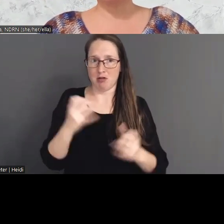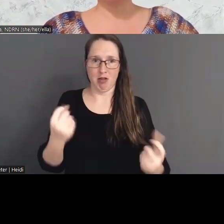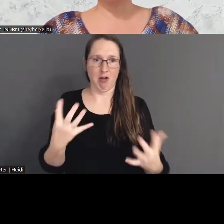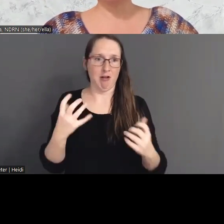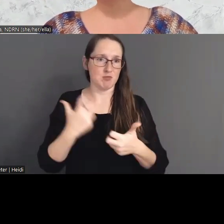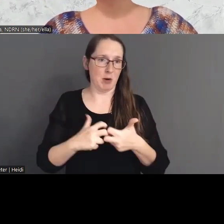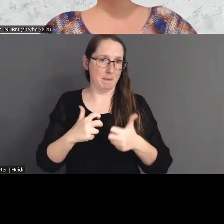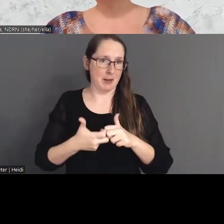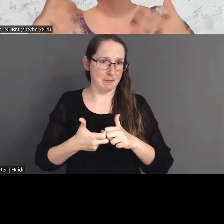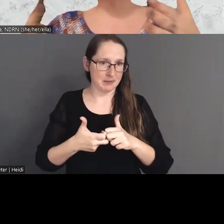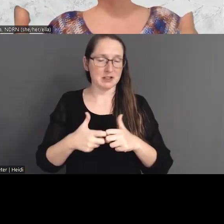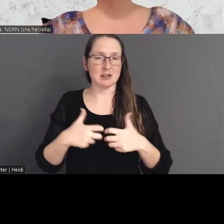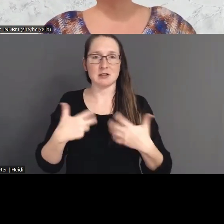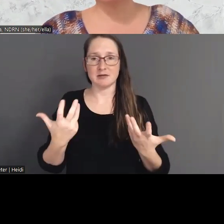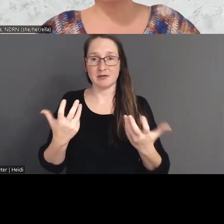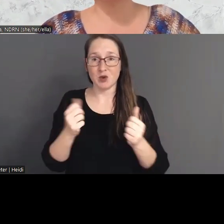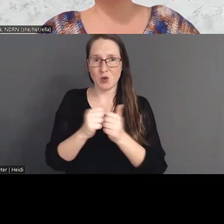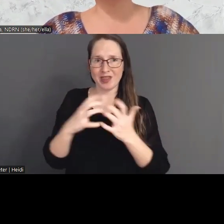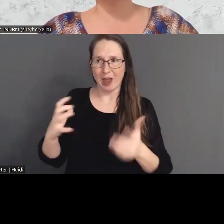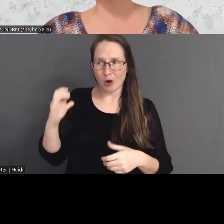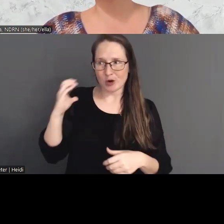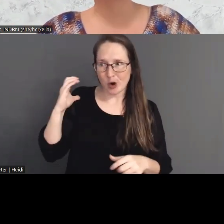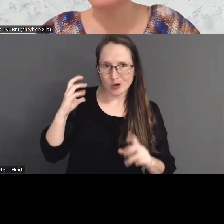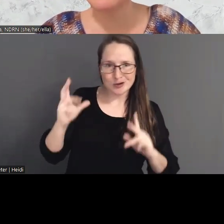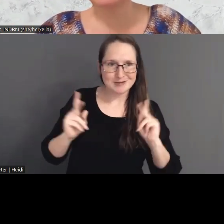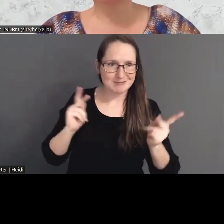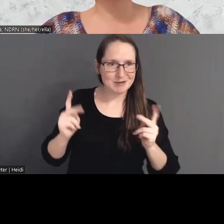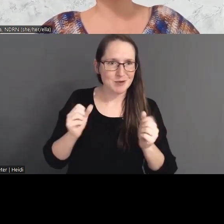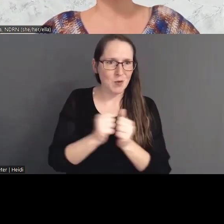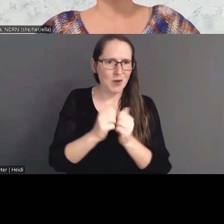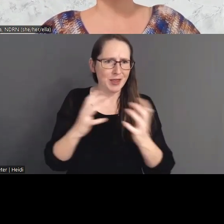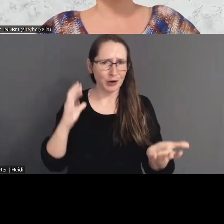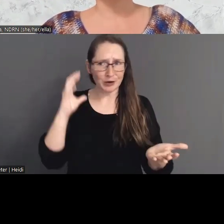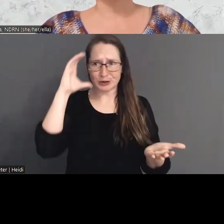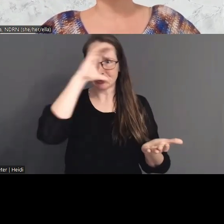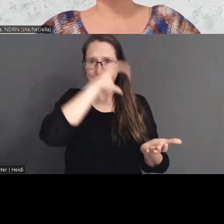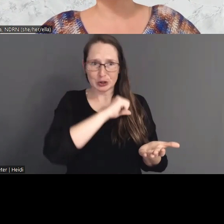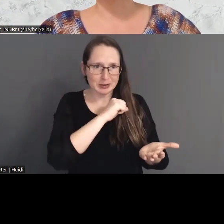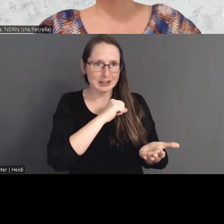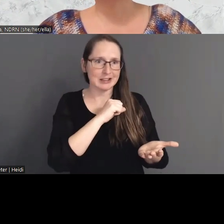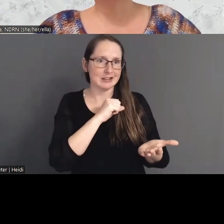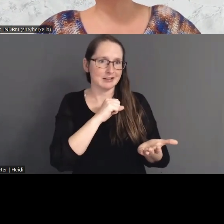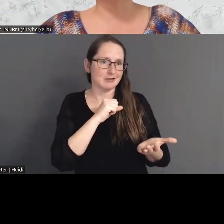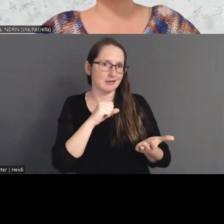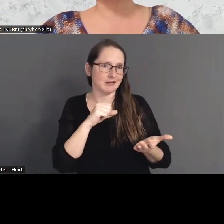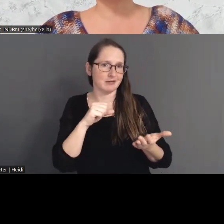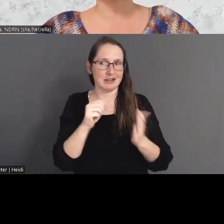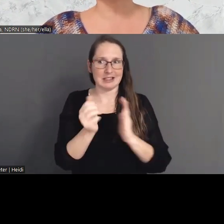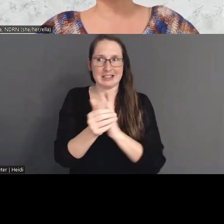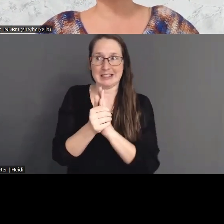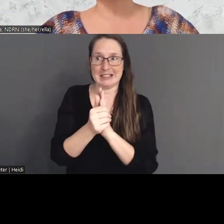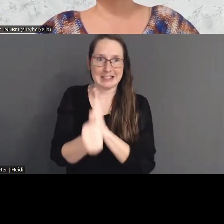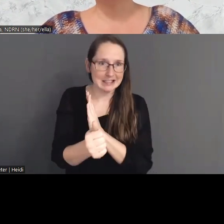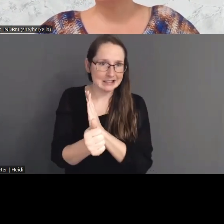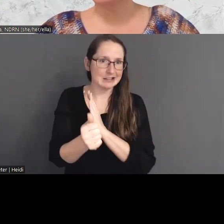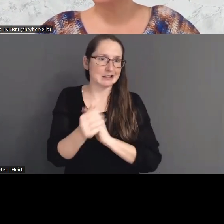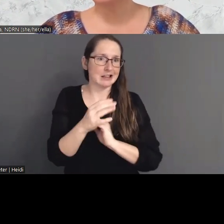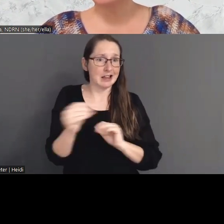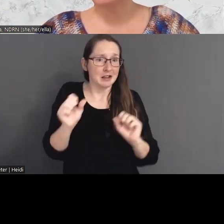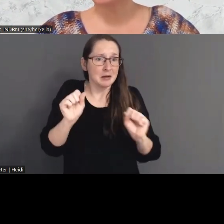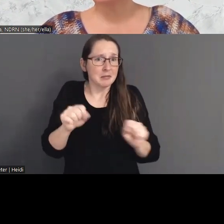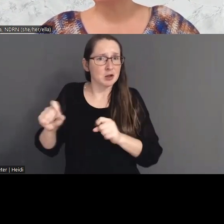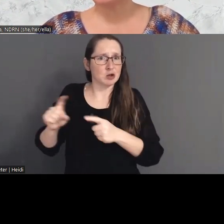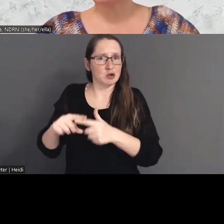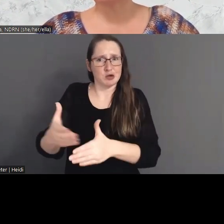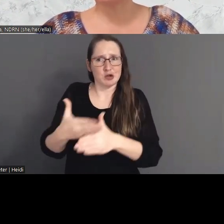problems. Without coaching folks, without assuming the skills and the ability to